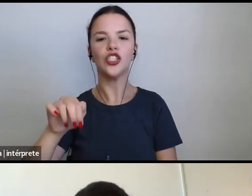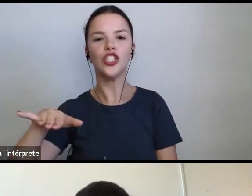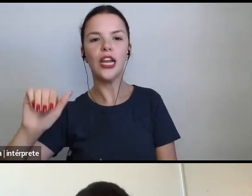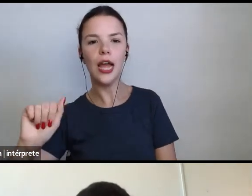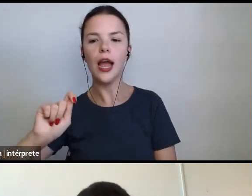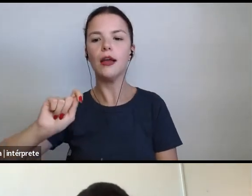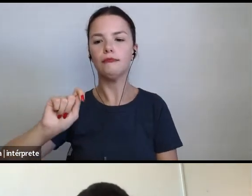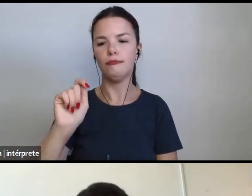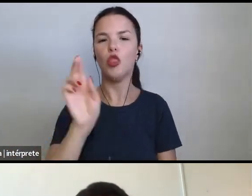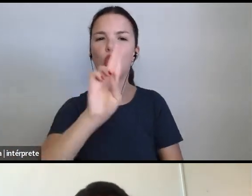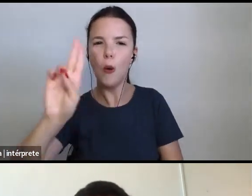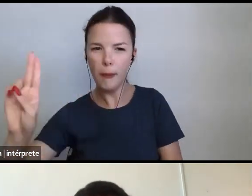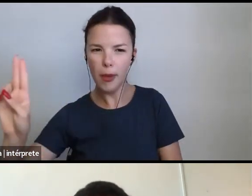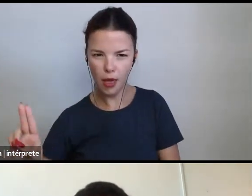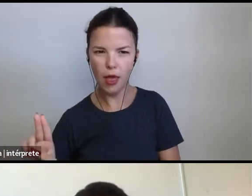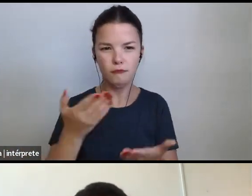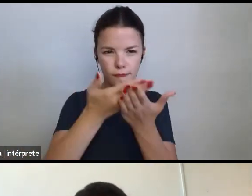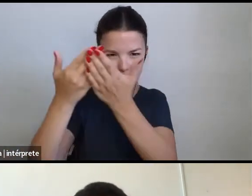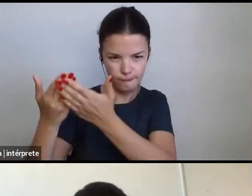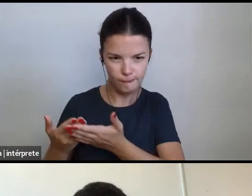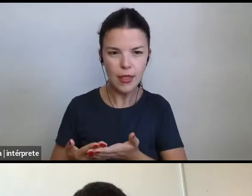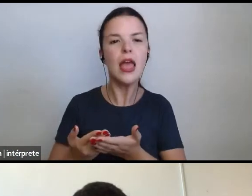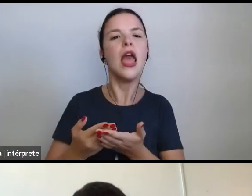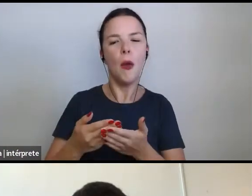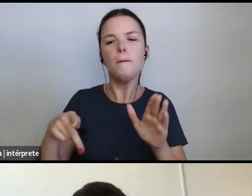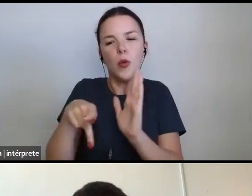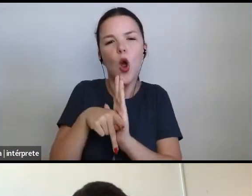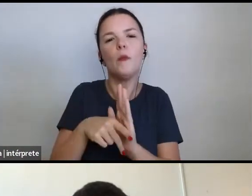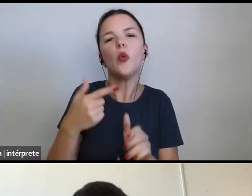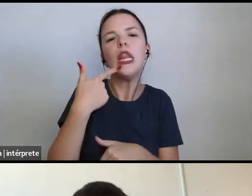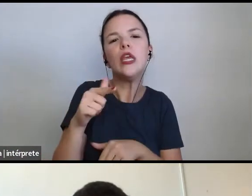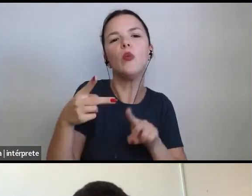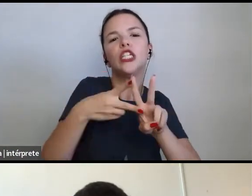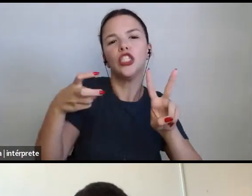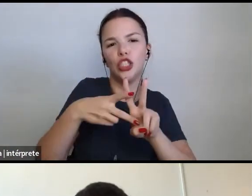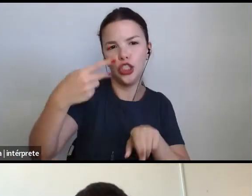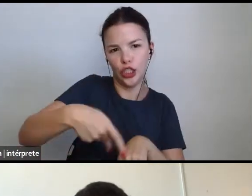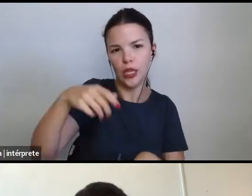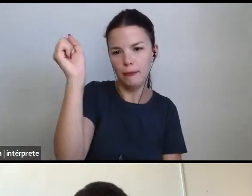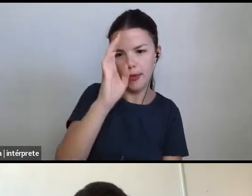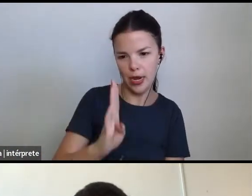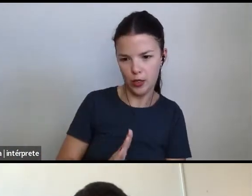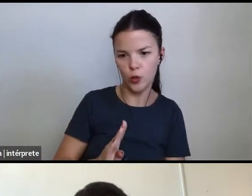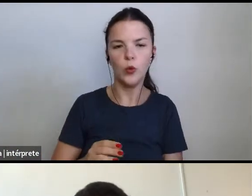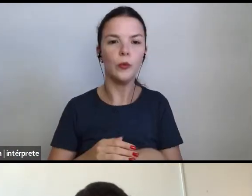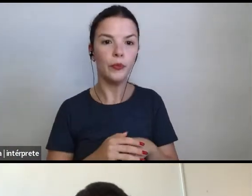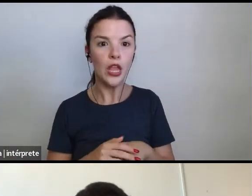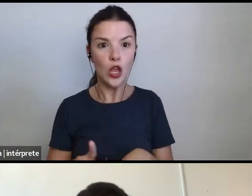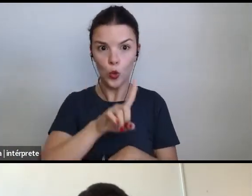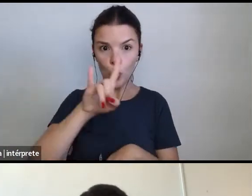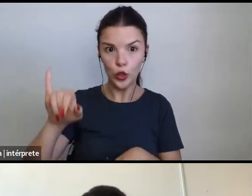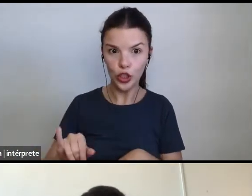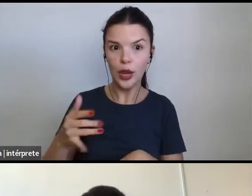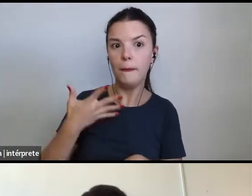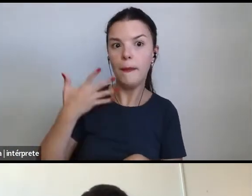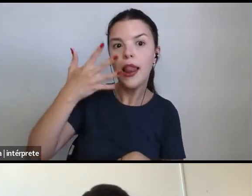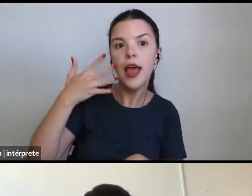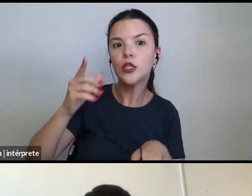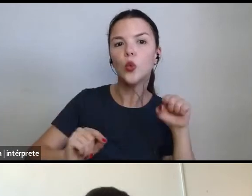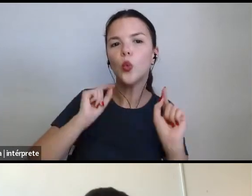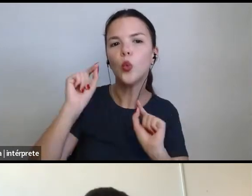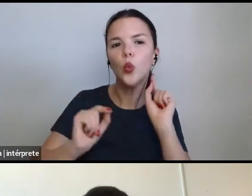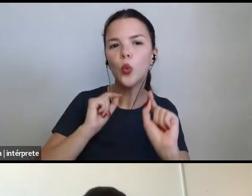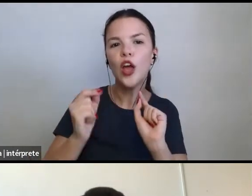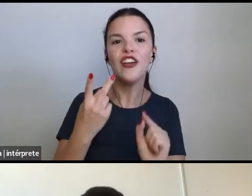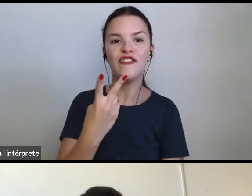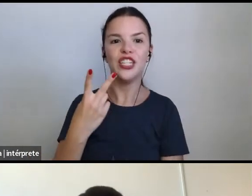pronounce it well, an indigenous language in Brazil. And the day of the lecture is 23